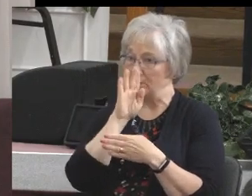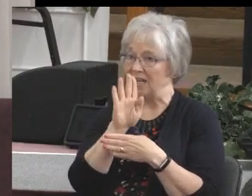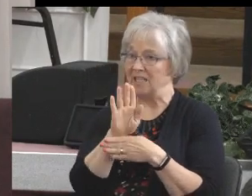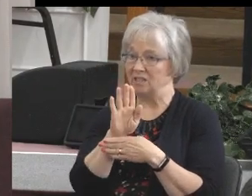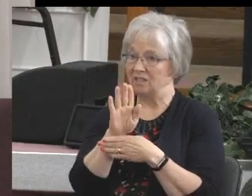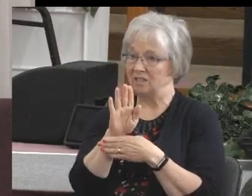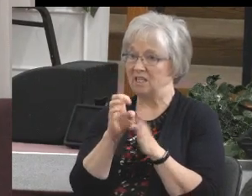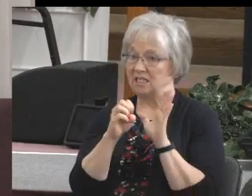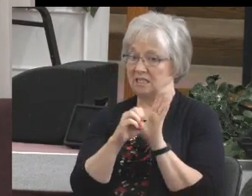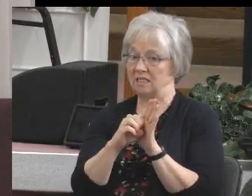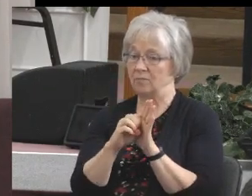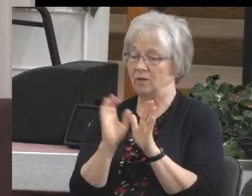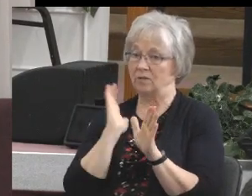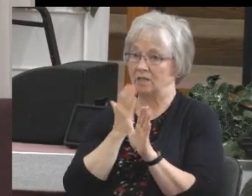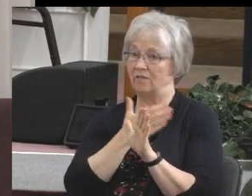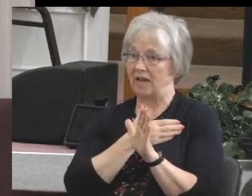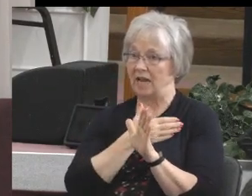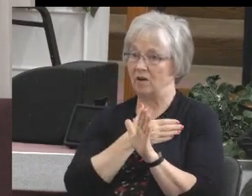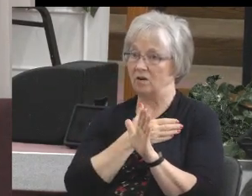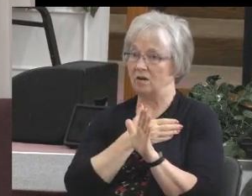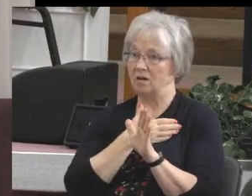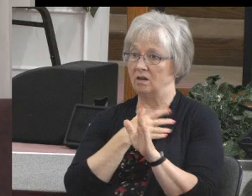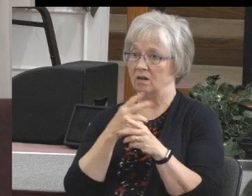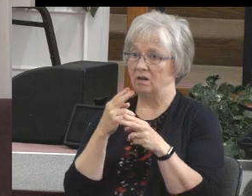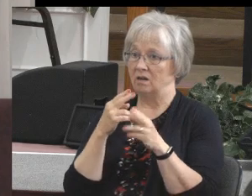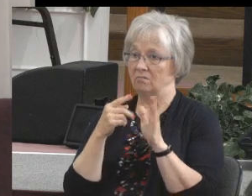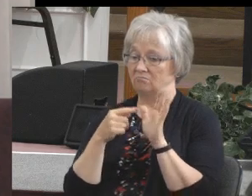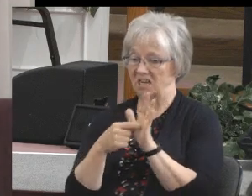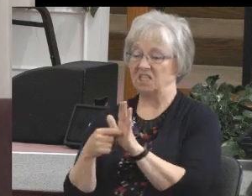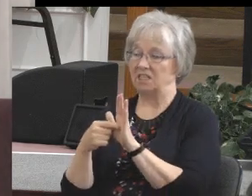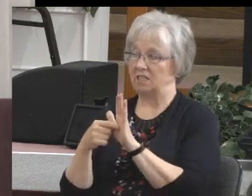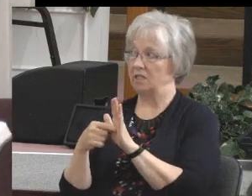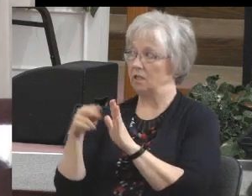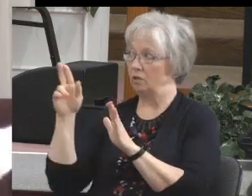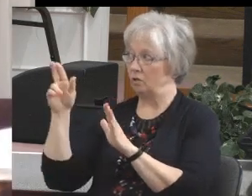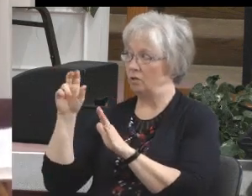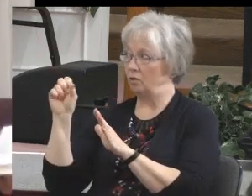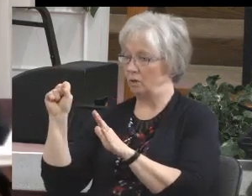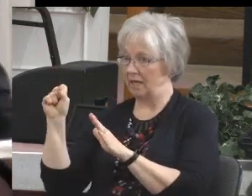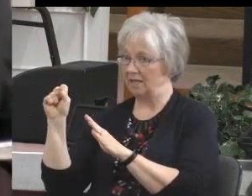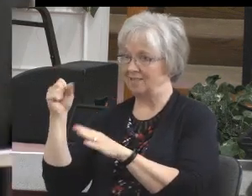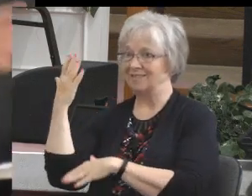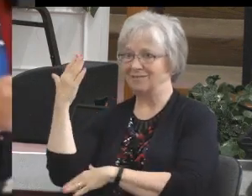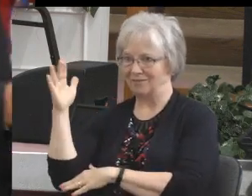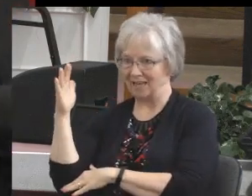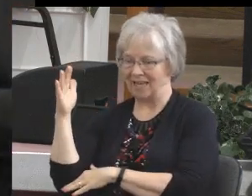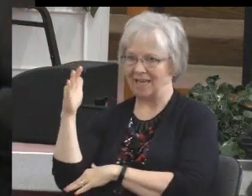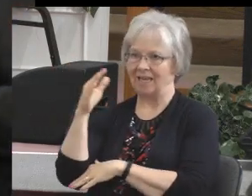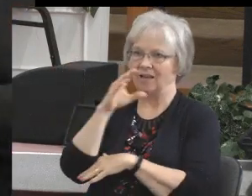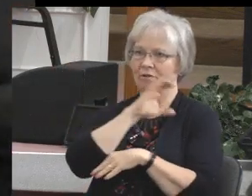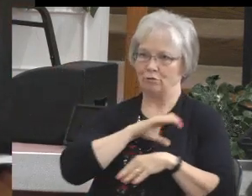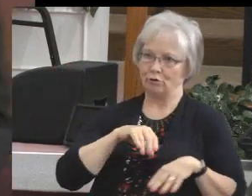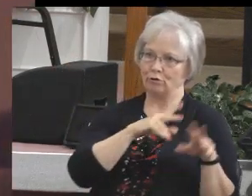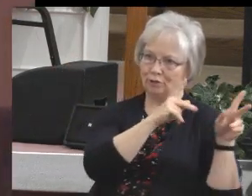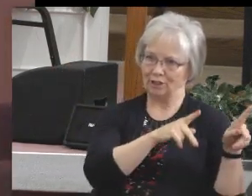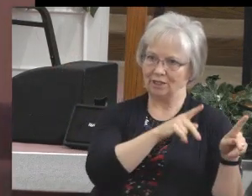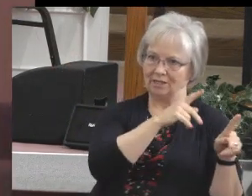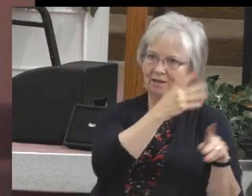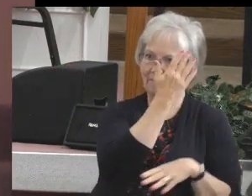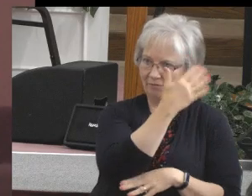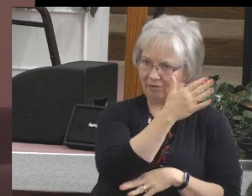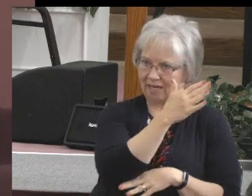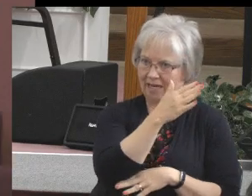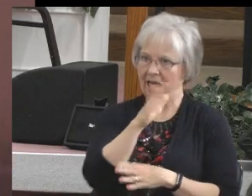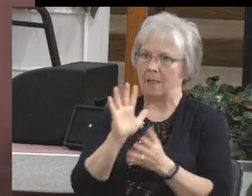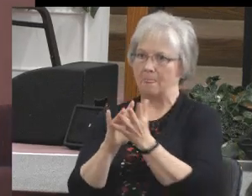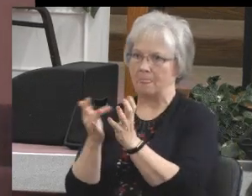identity to the U.S. flag as citizens of the United States of America, to the Christian flag, and to the Bible as Christians,